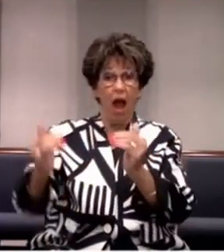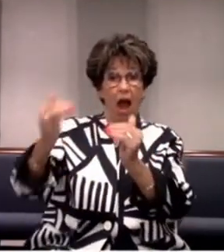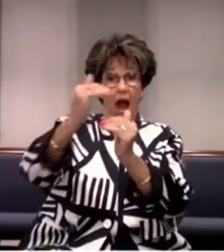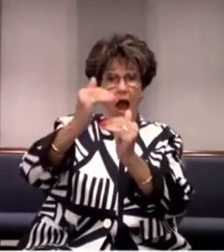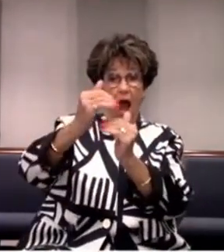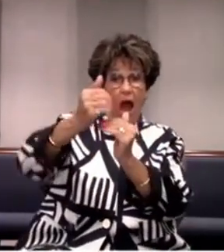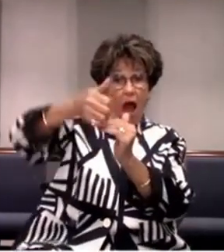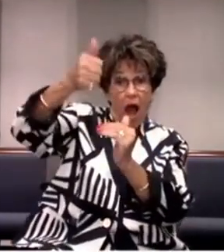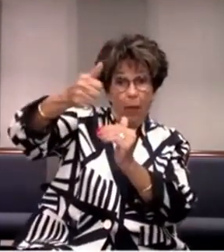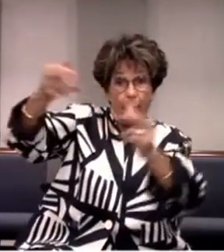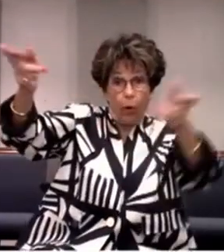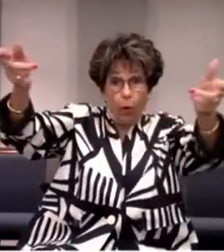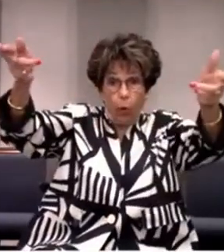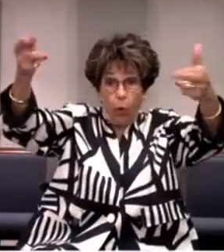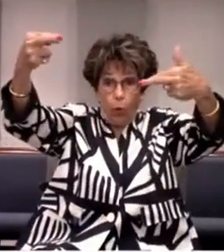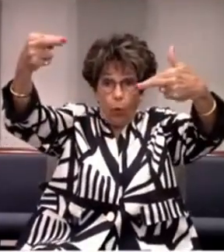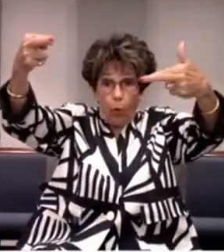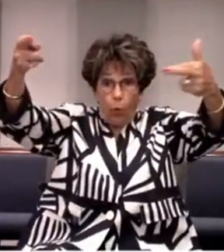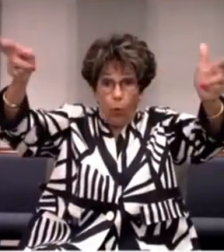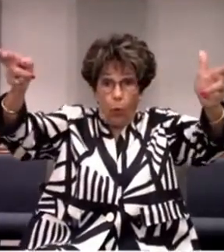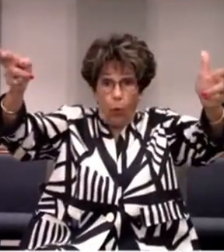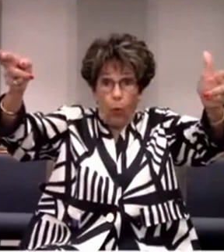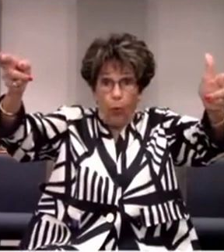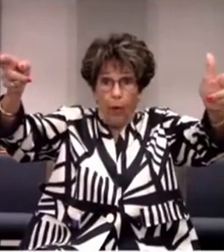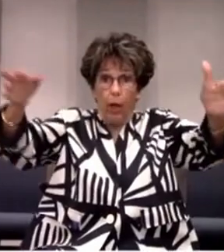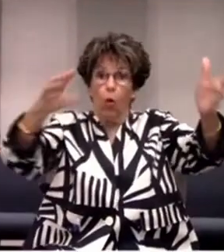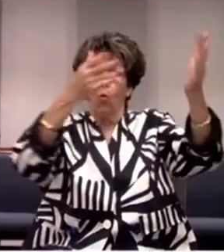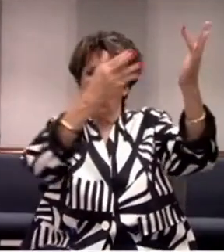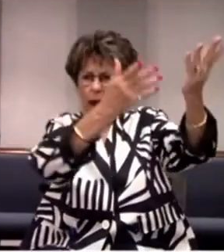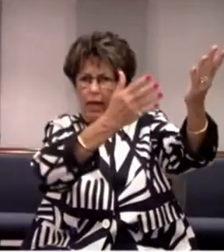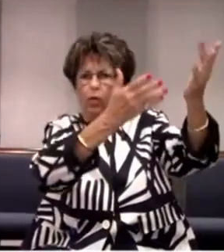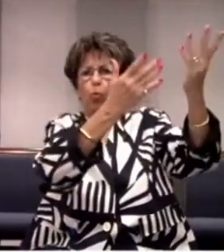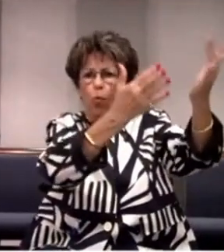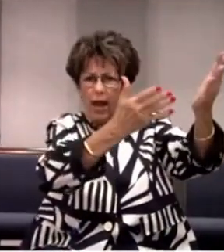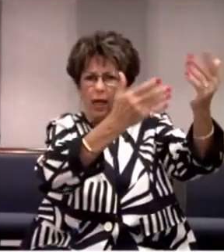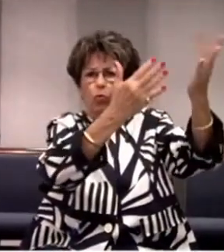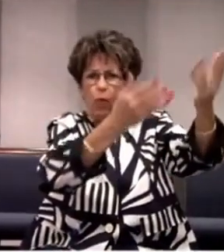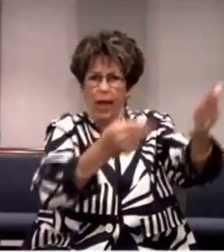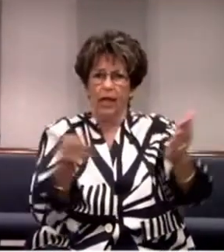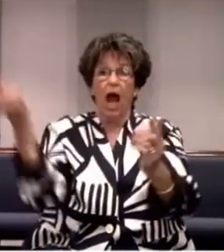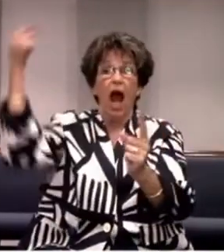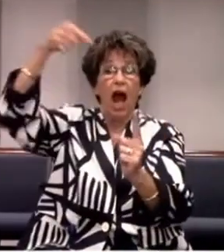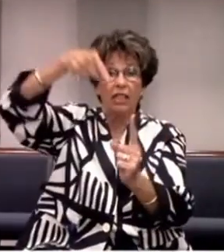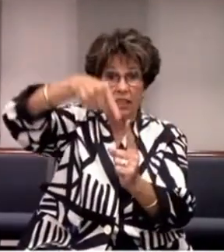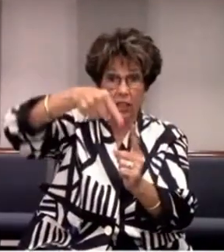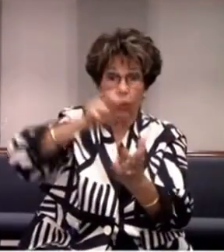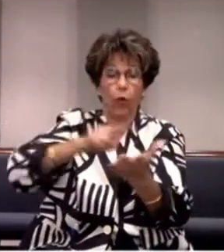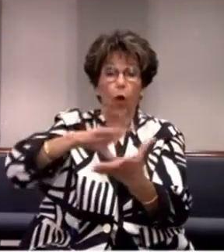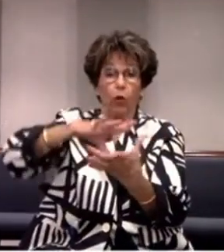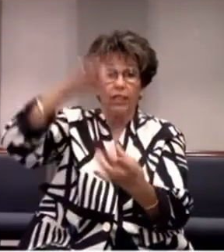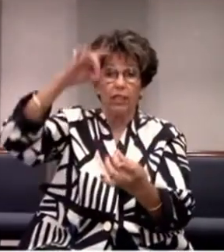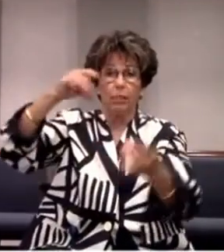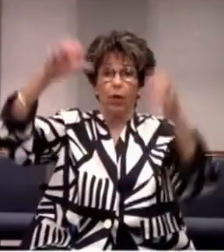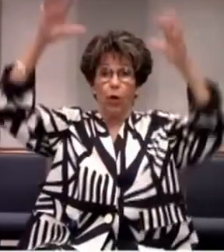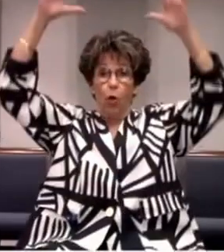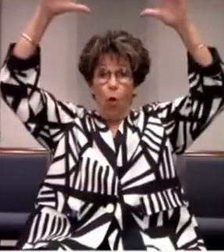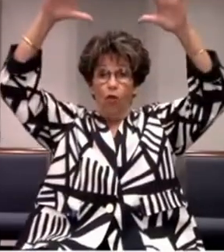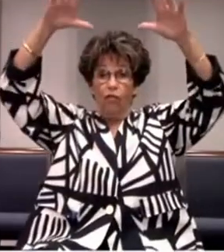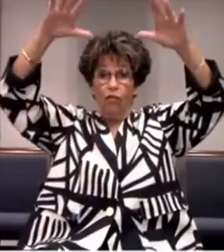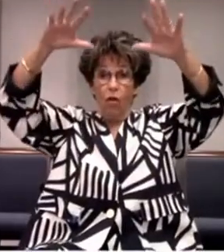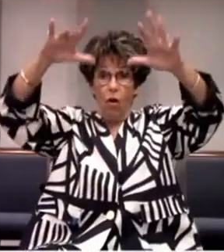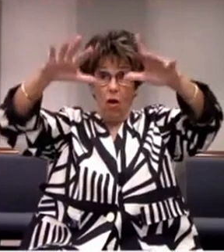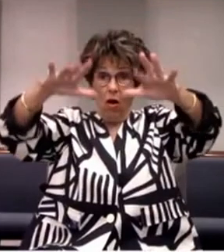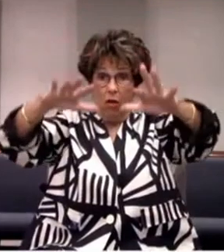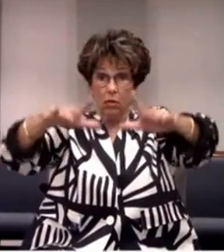you remember that those cloven tongues of fire sat upon them, and the Holy Spirit of God fell upon them. The